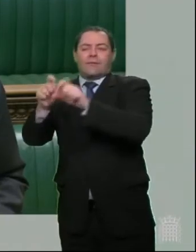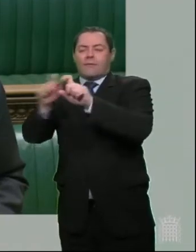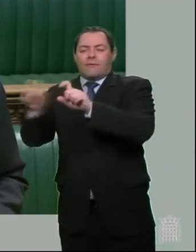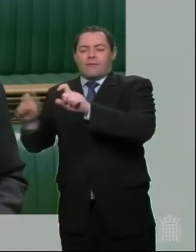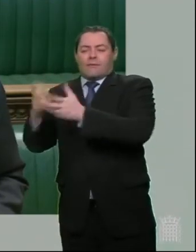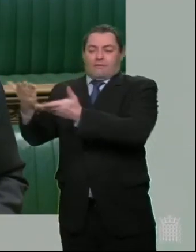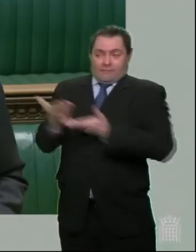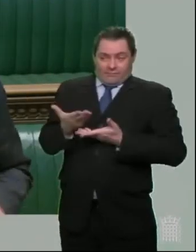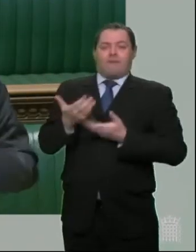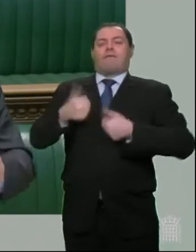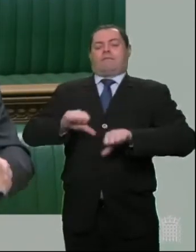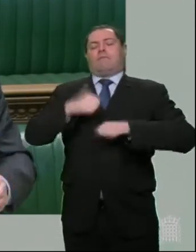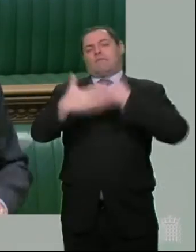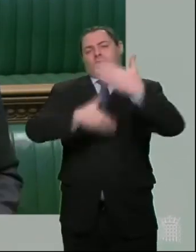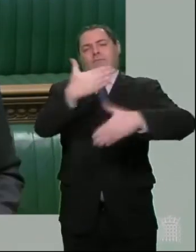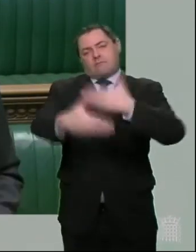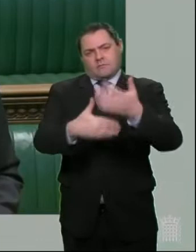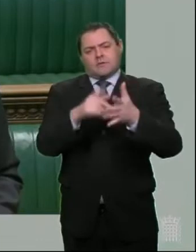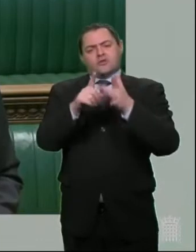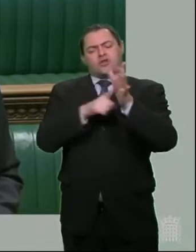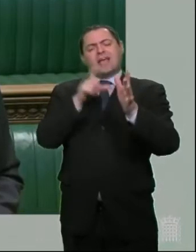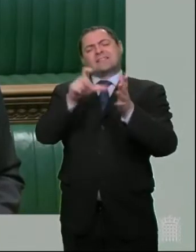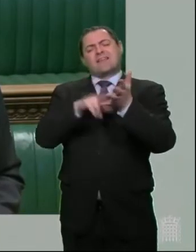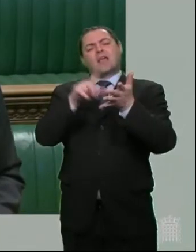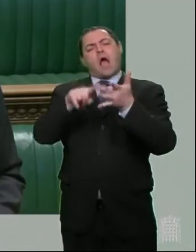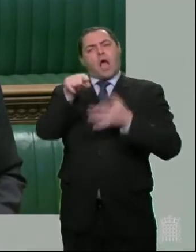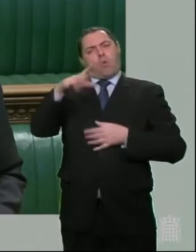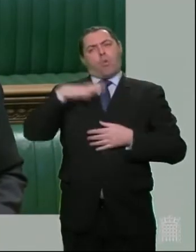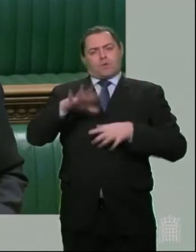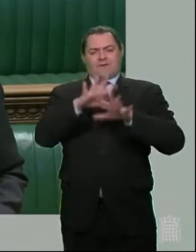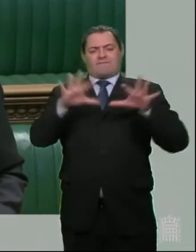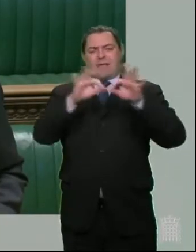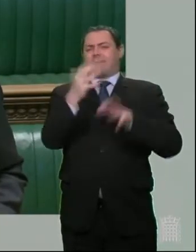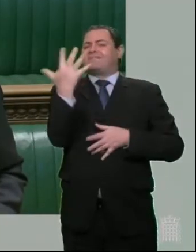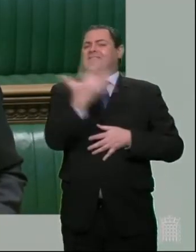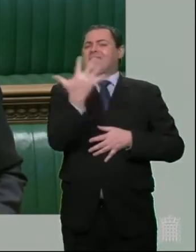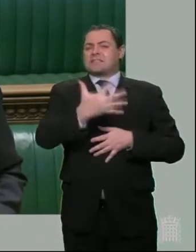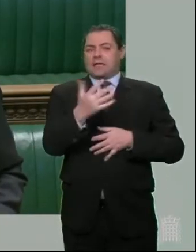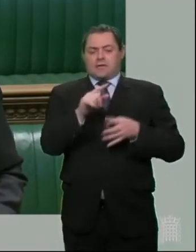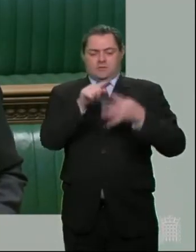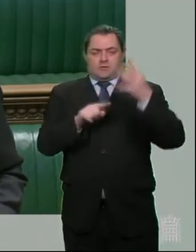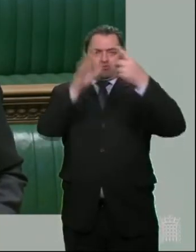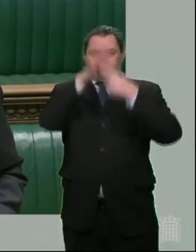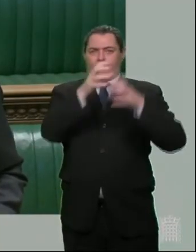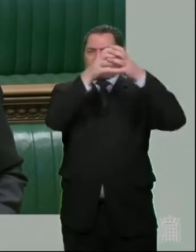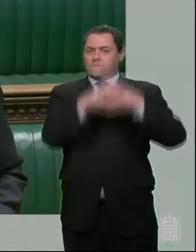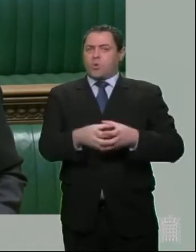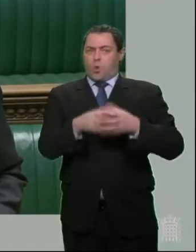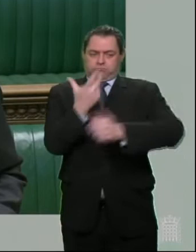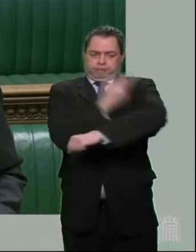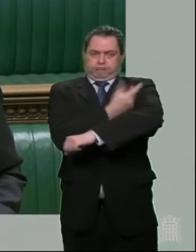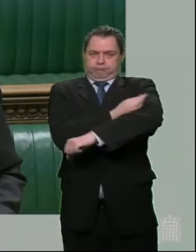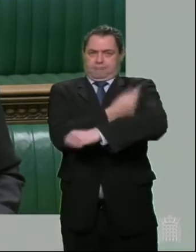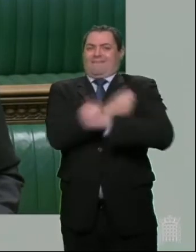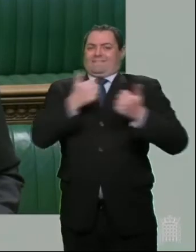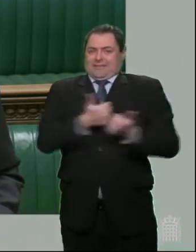of JCVI 1 to 4, the most vulnerable groups, by the 15th of February. And I hope very much to be